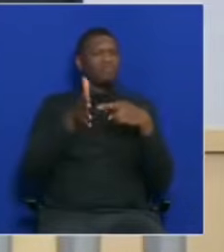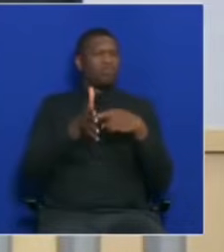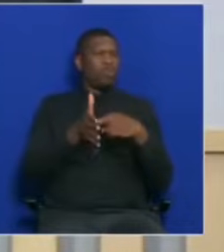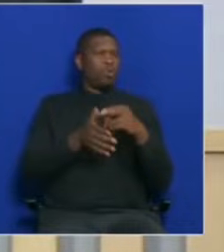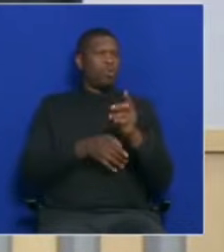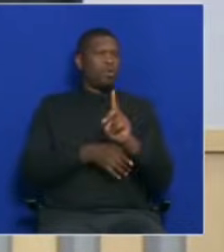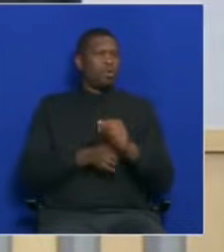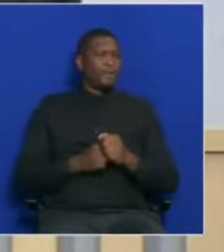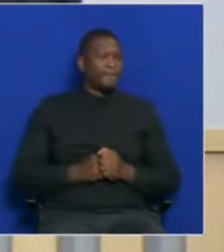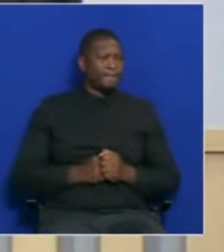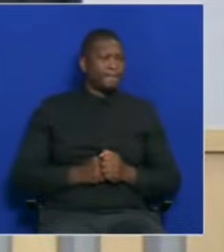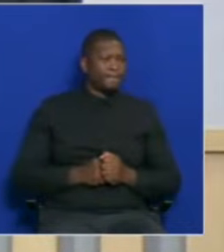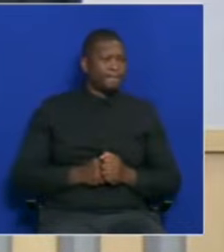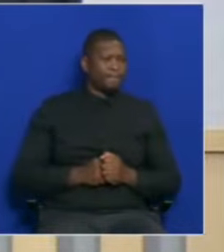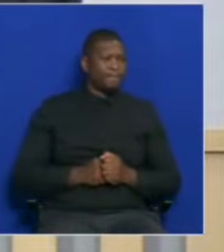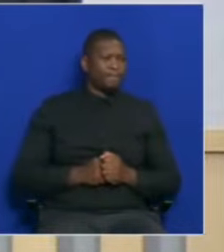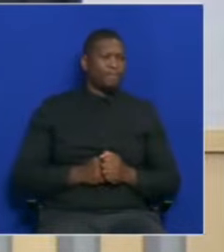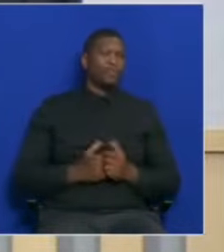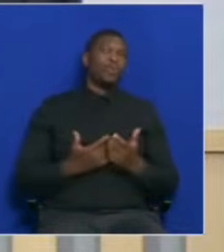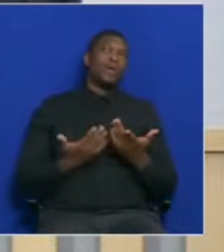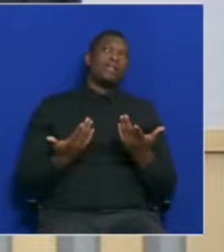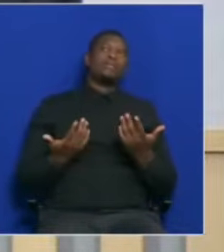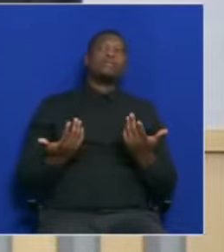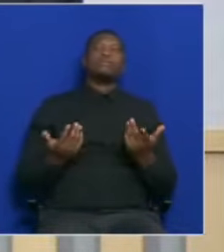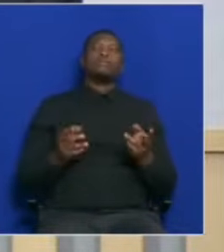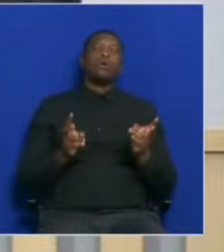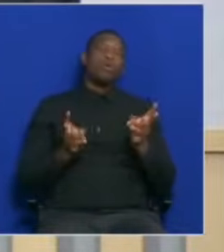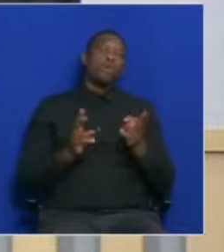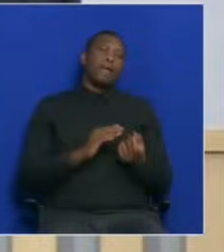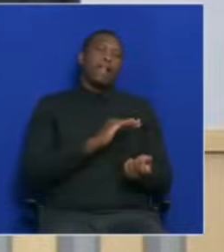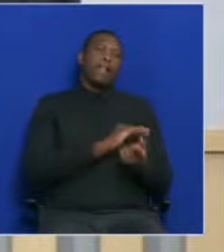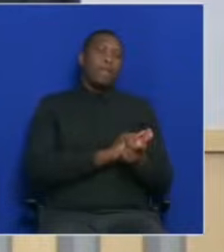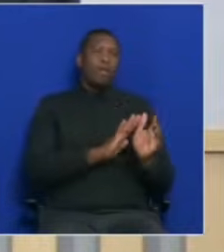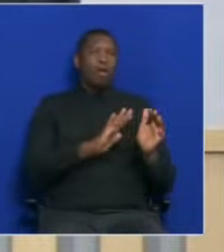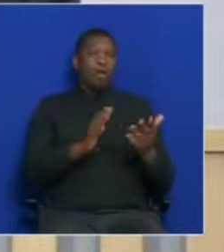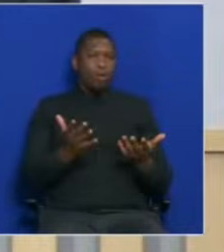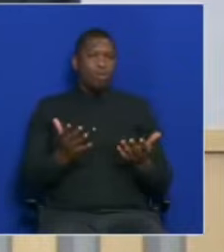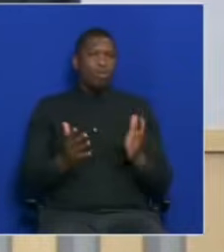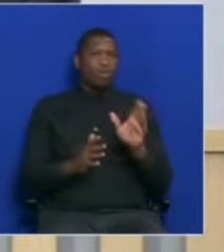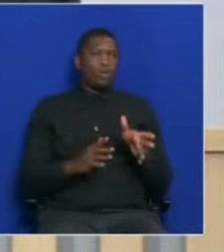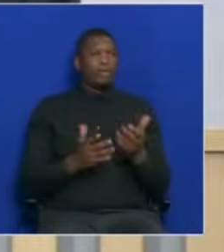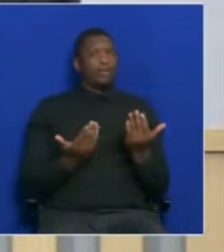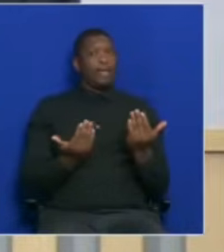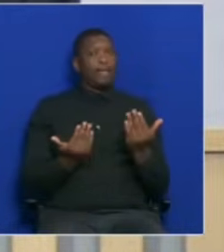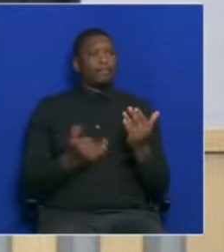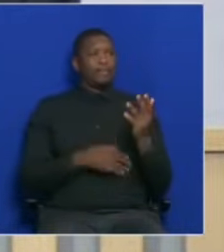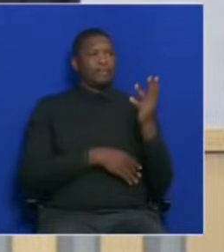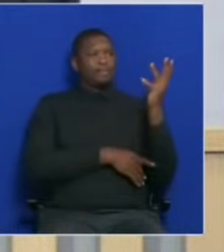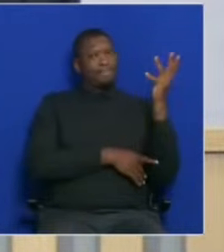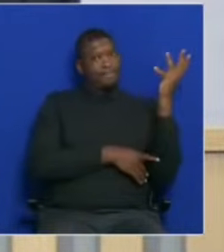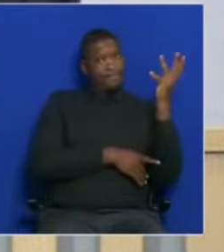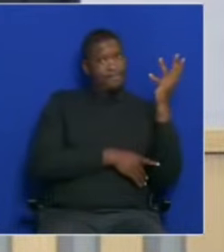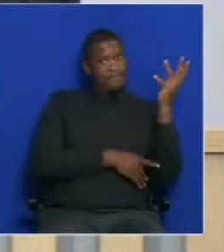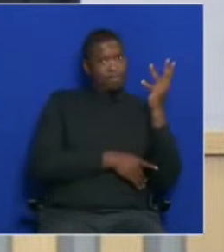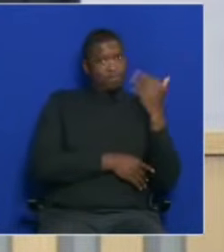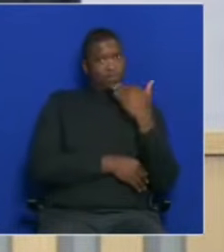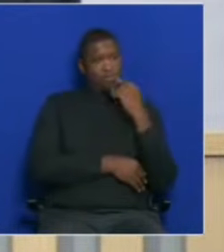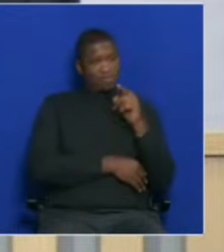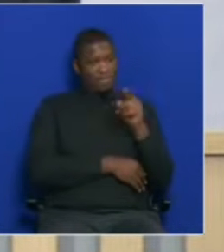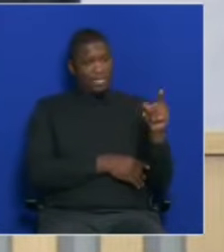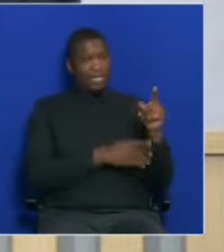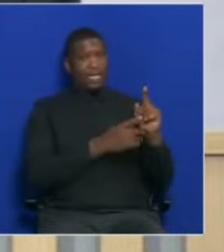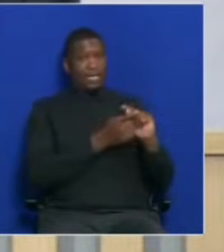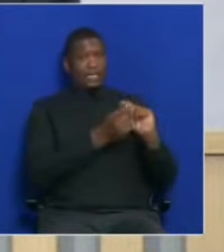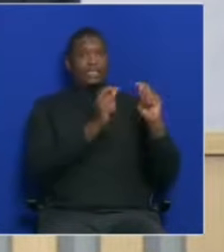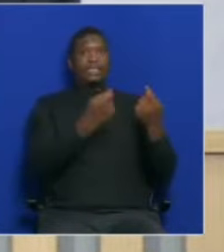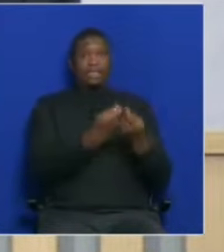Well, normally you expect that there will be a presentation by the team on the matter that